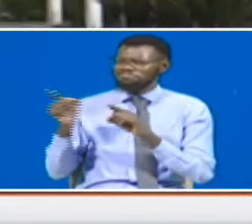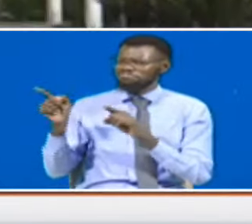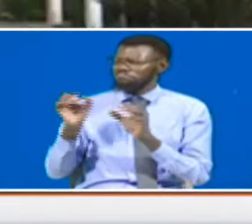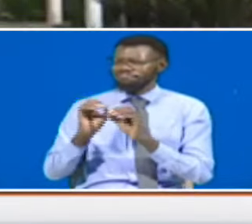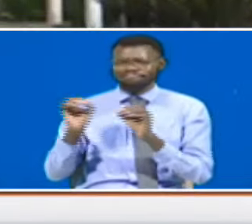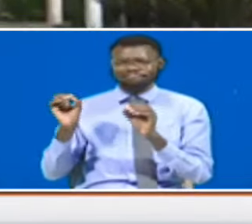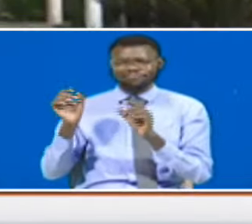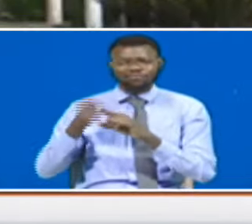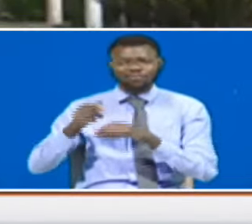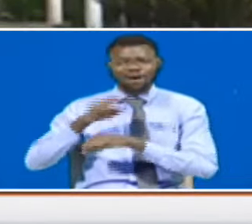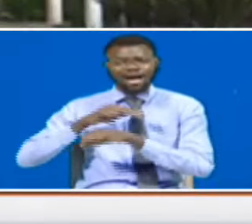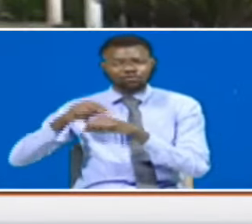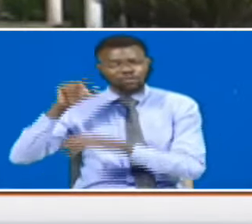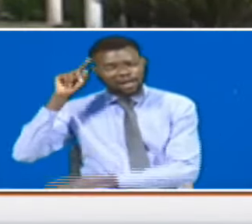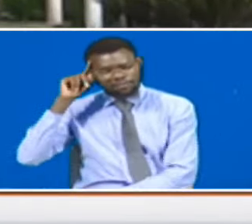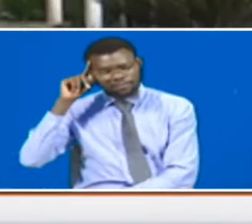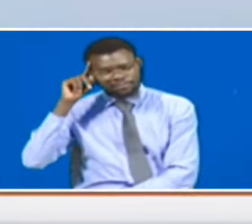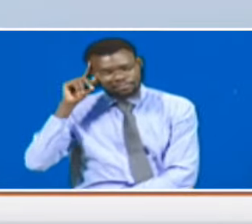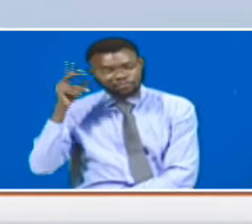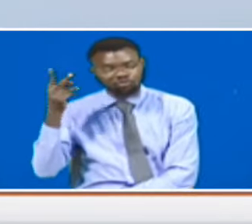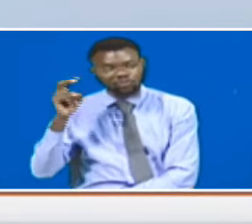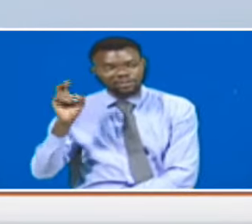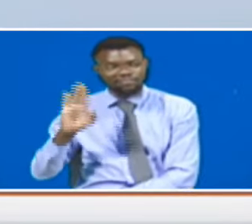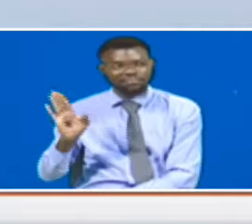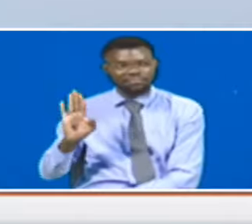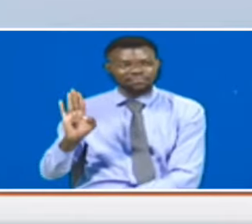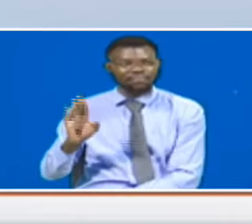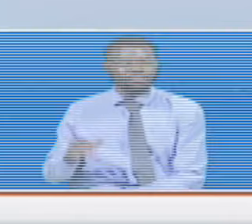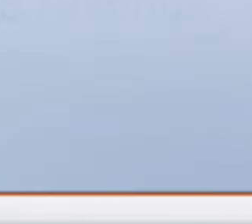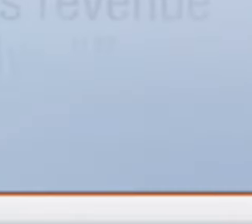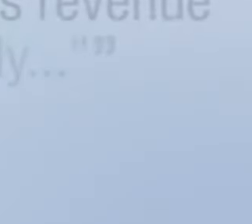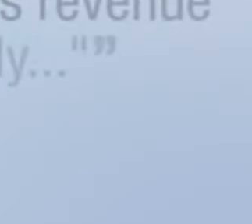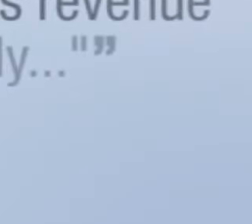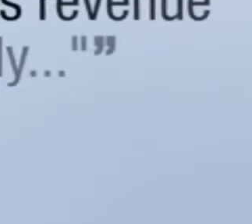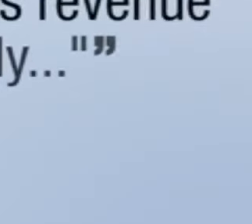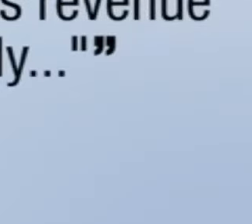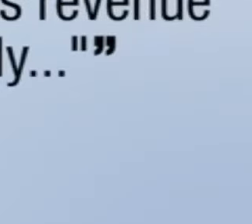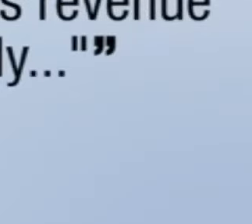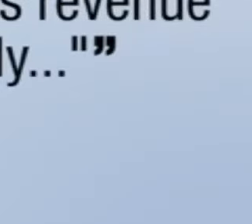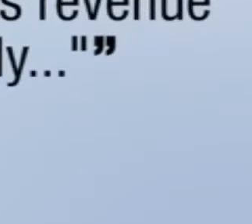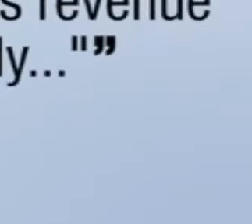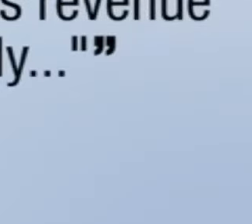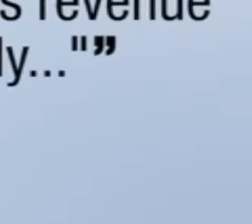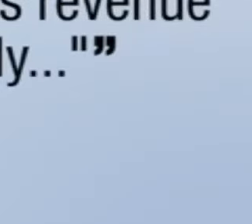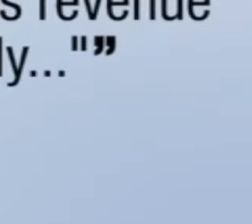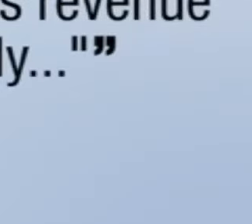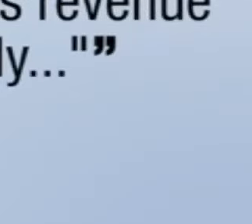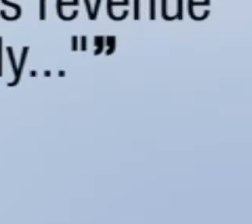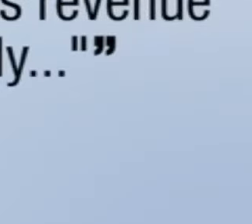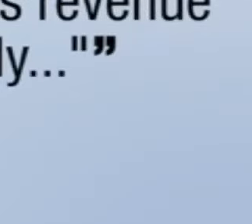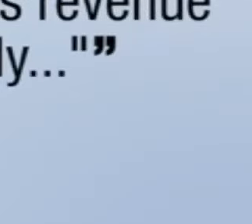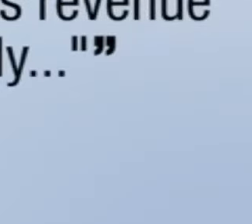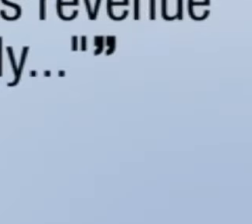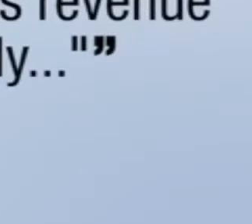government, which is ₦20 billion. 11 advocates out of a legal list are owed